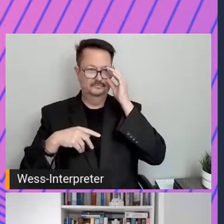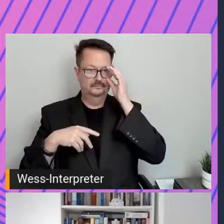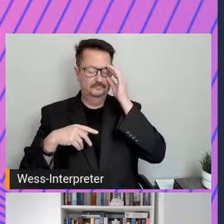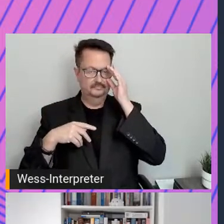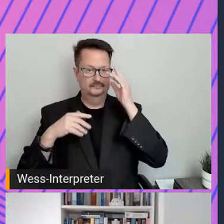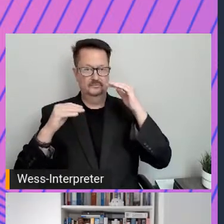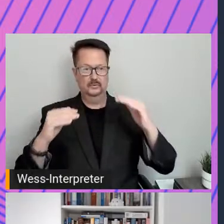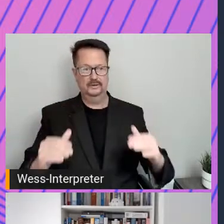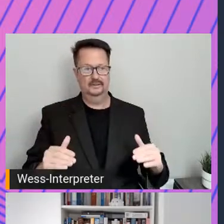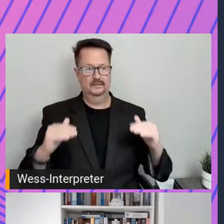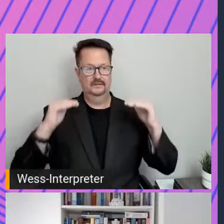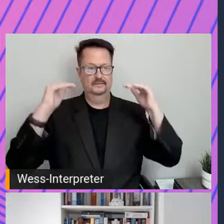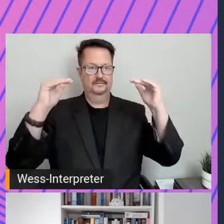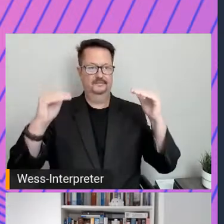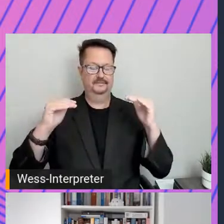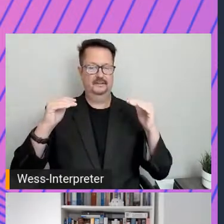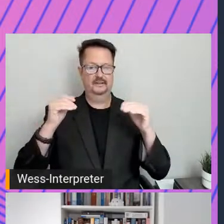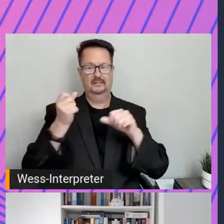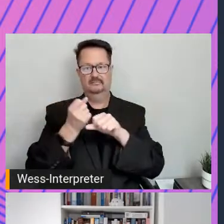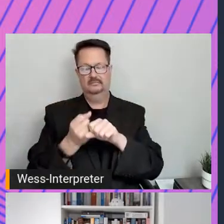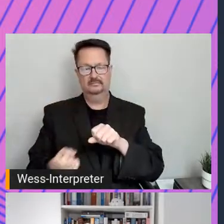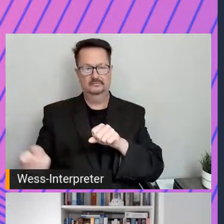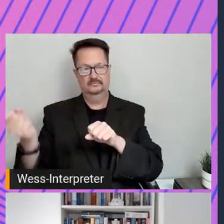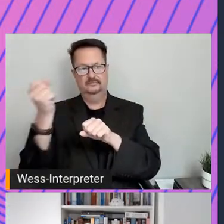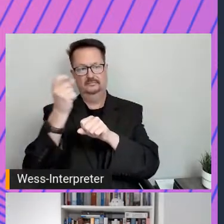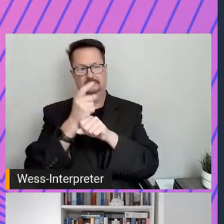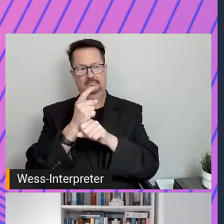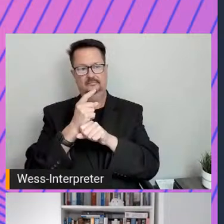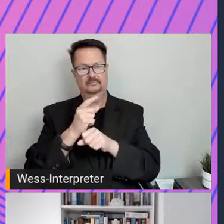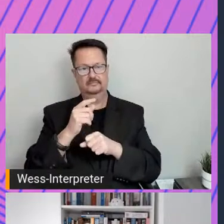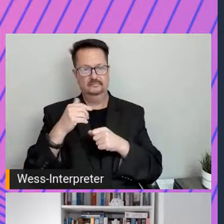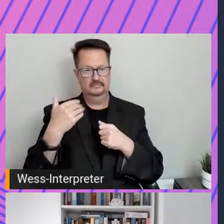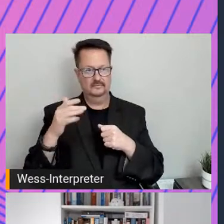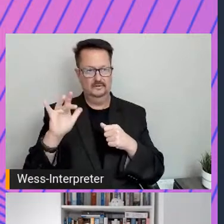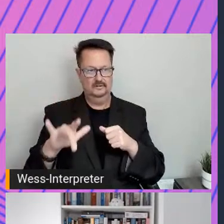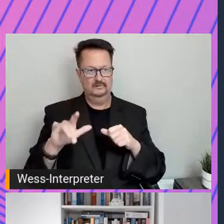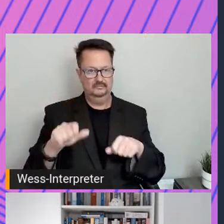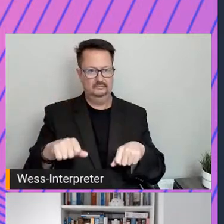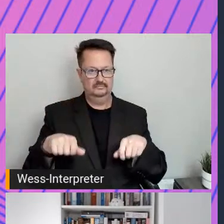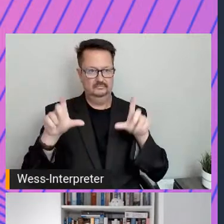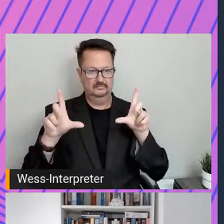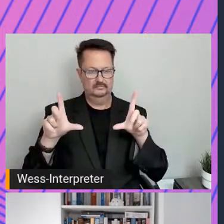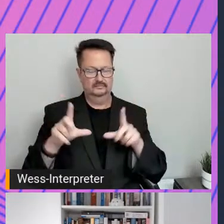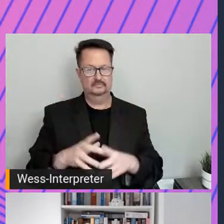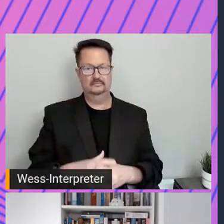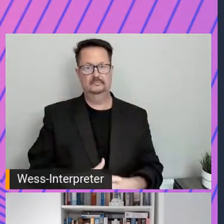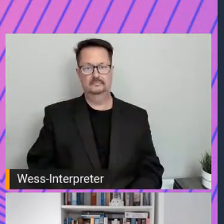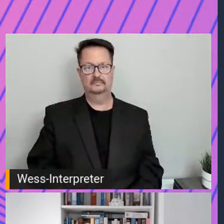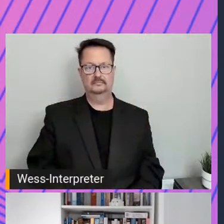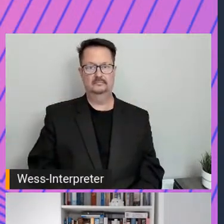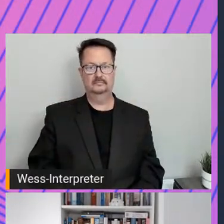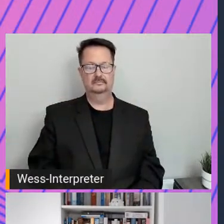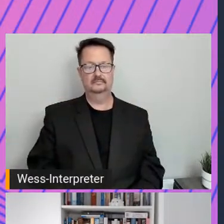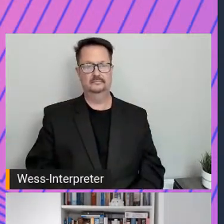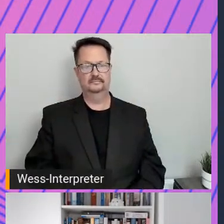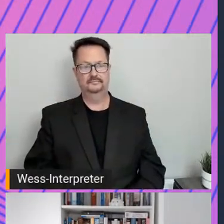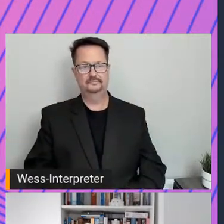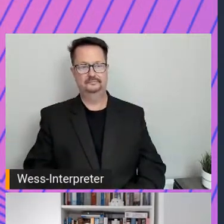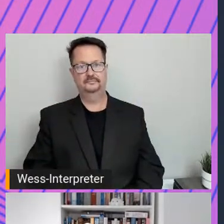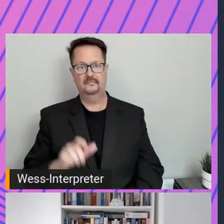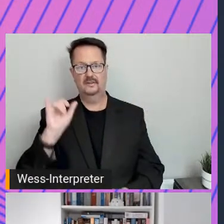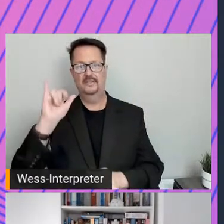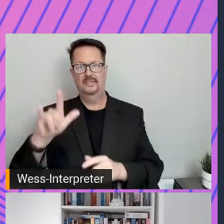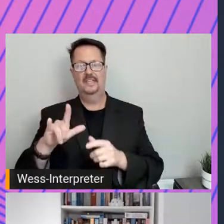and we have a new thing in concurrency. If we can advance to the next slide. And that is